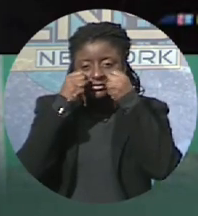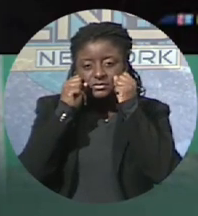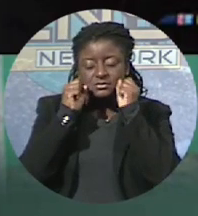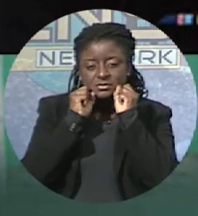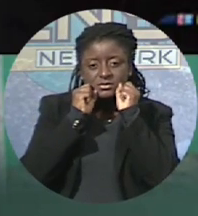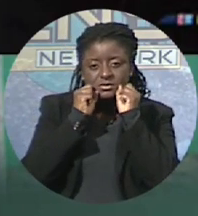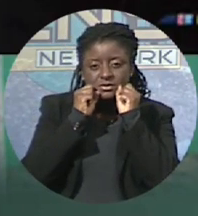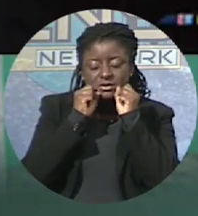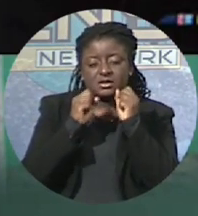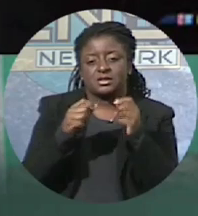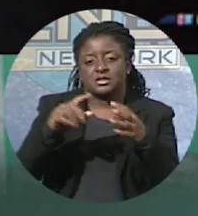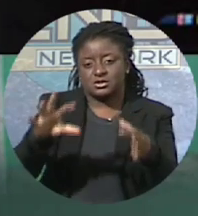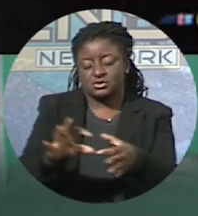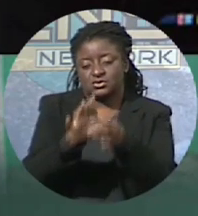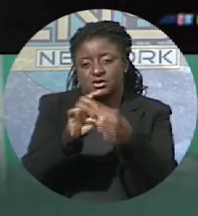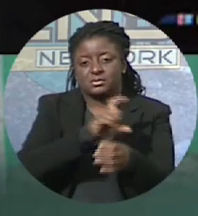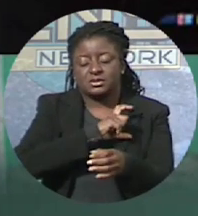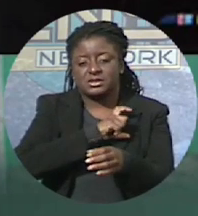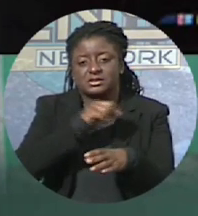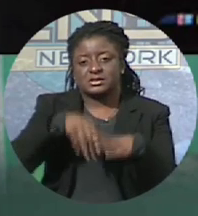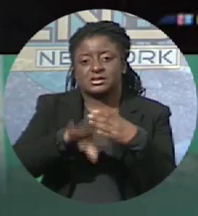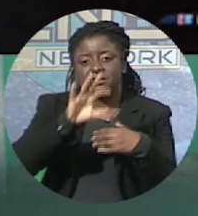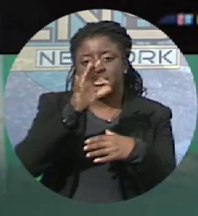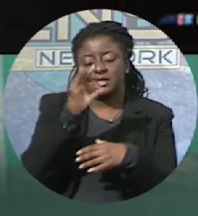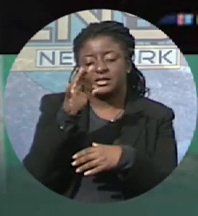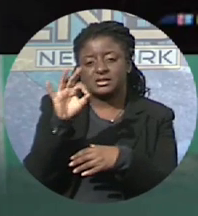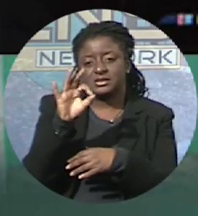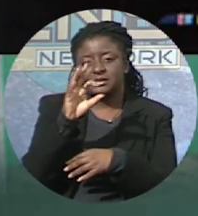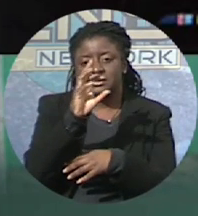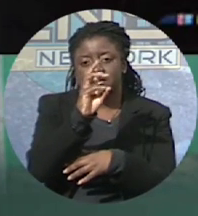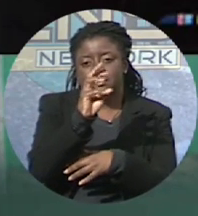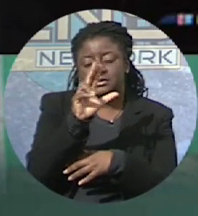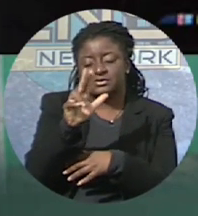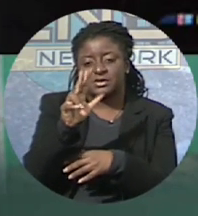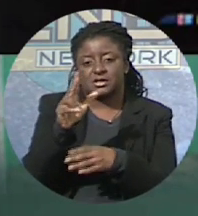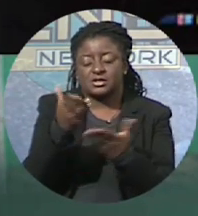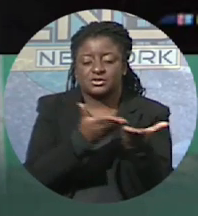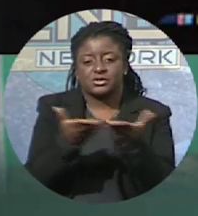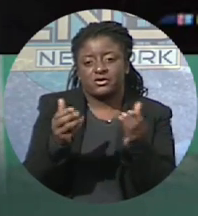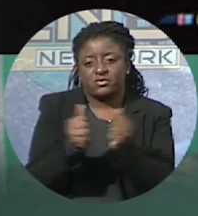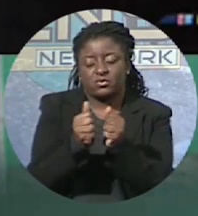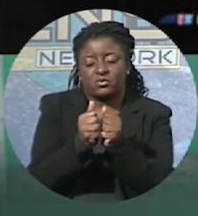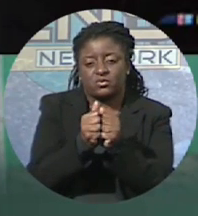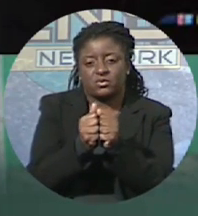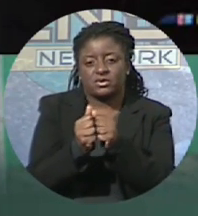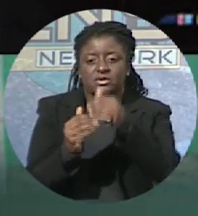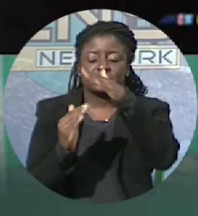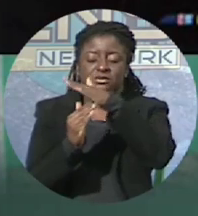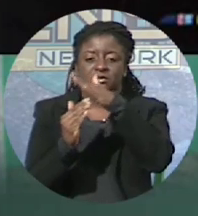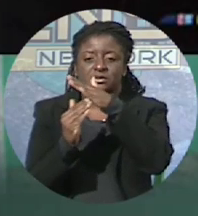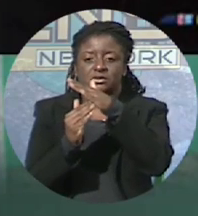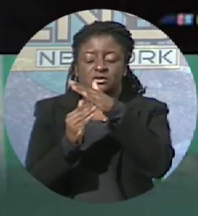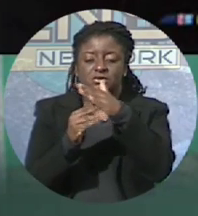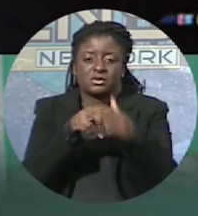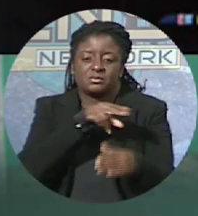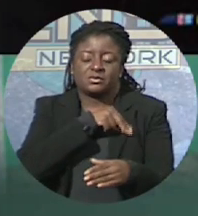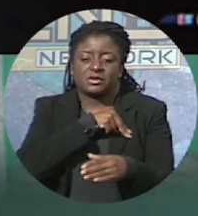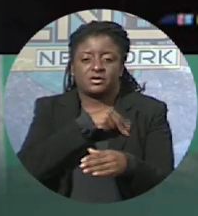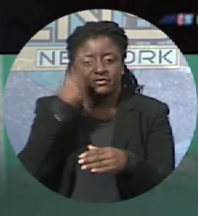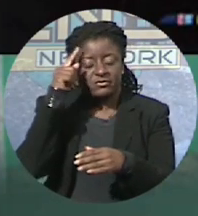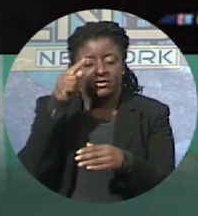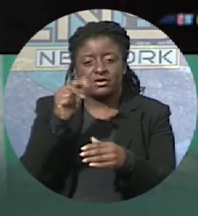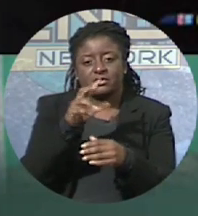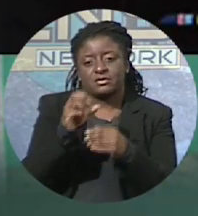on June 17, 1963, and served with distinction for 38 years. Bonamy rose from the rank of constable to